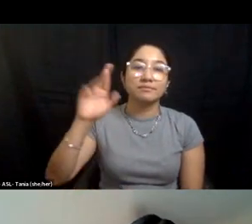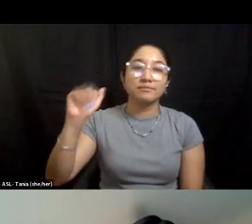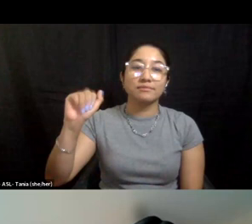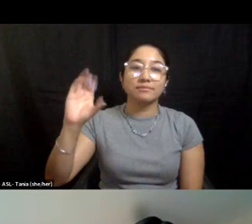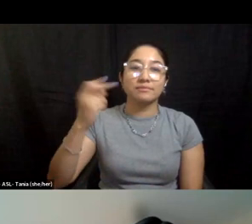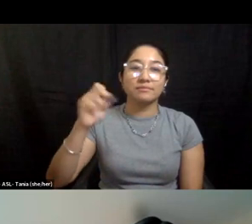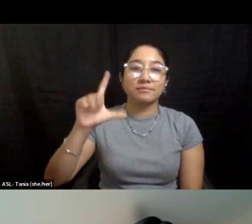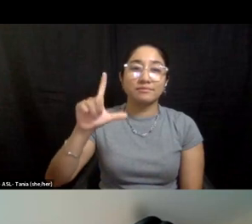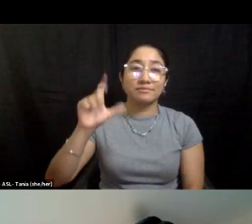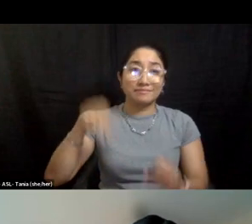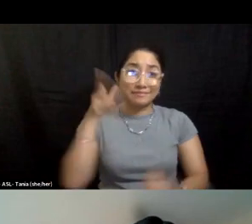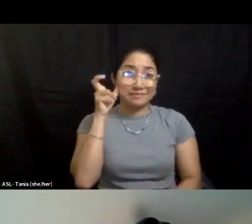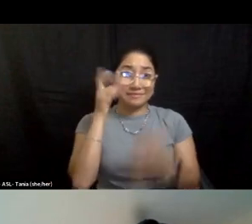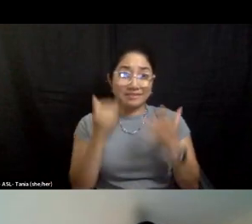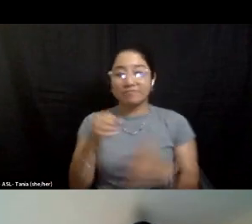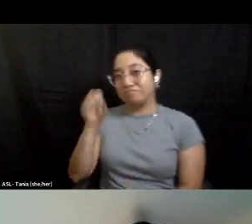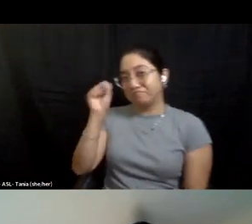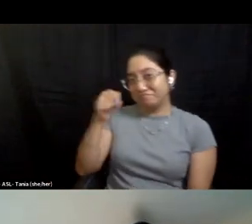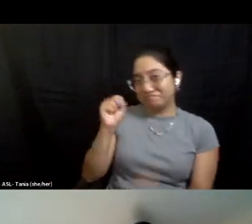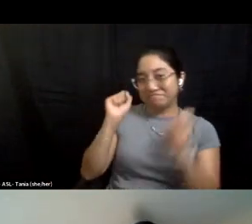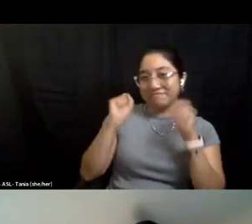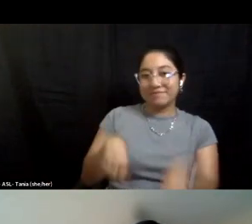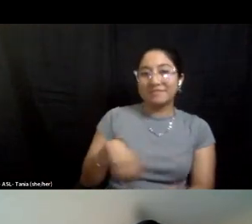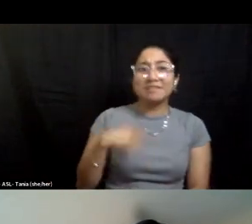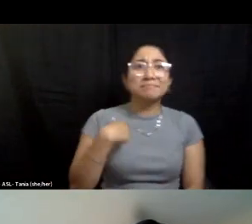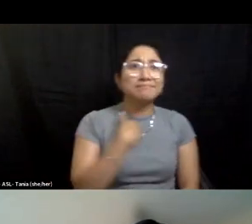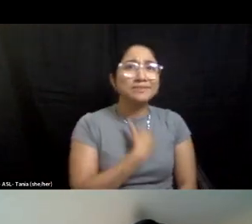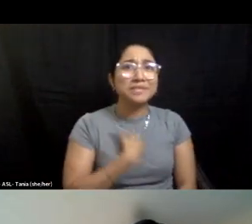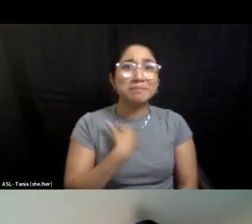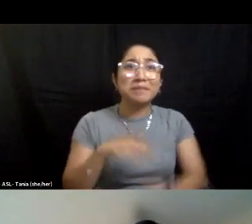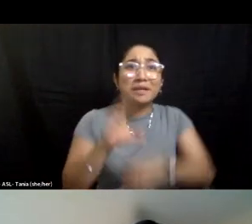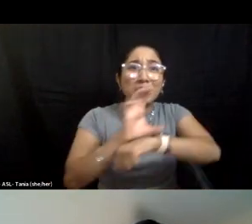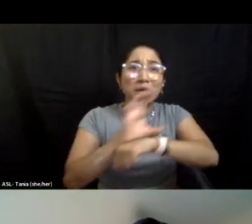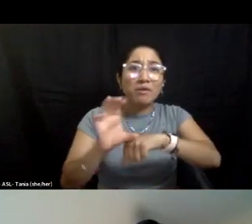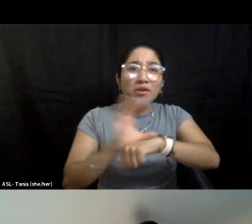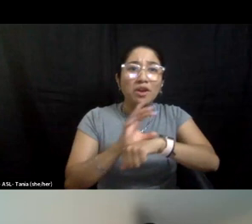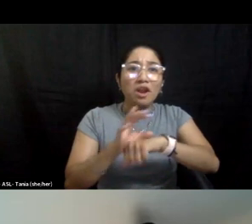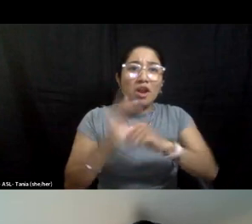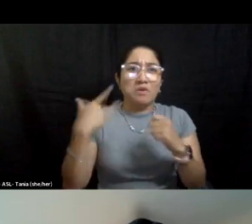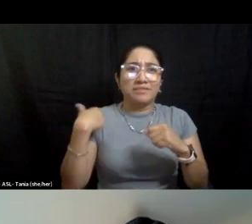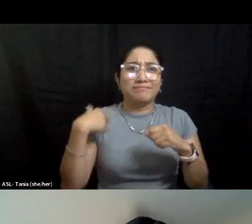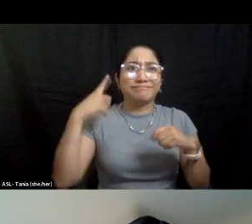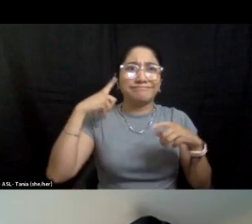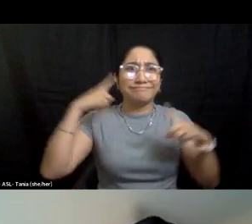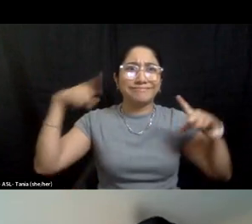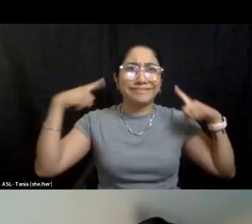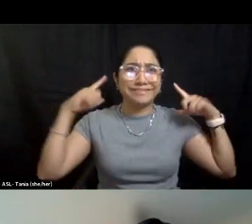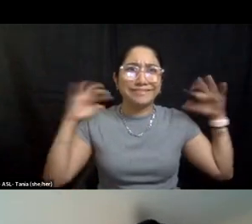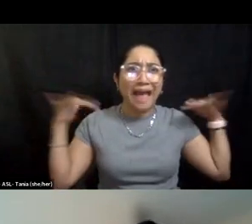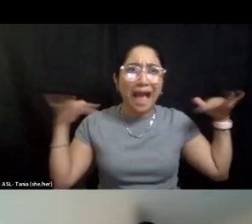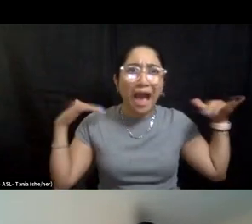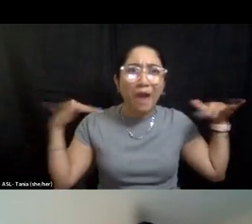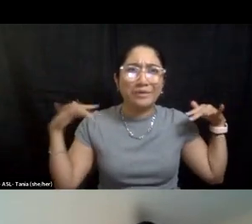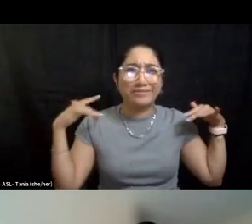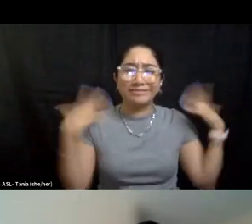Okay, can you hear me now? Yes. Okay, I'm so sorry. My computer just started making a crazy sound. I'm so sorry. And then we were like,